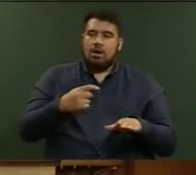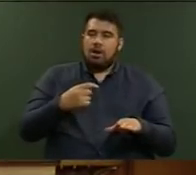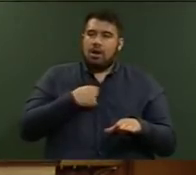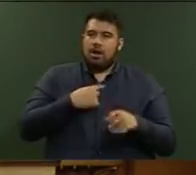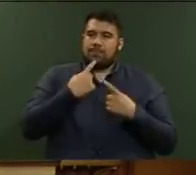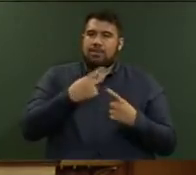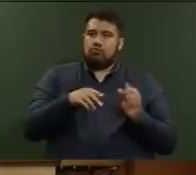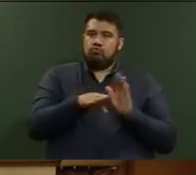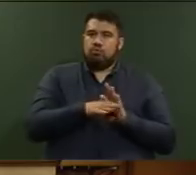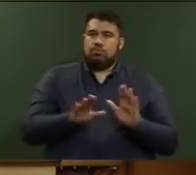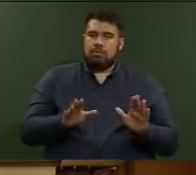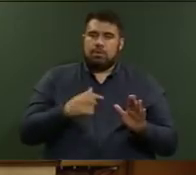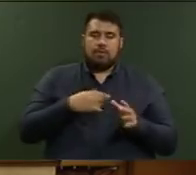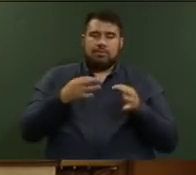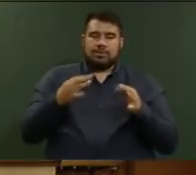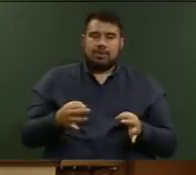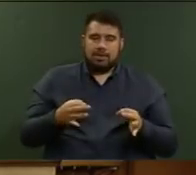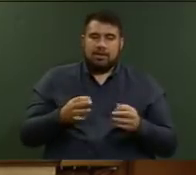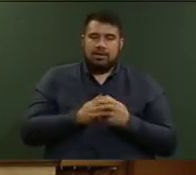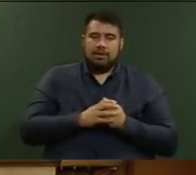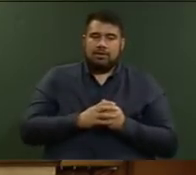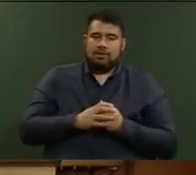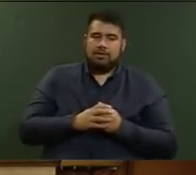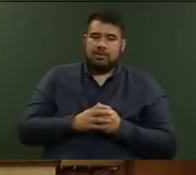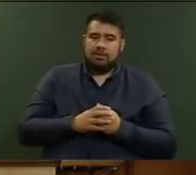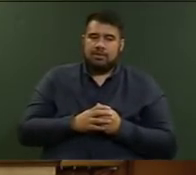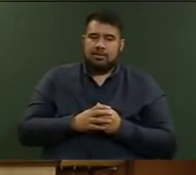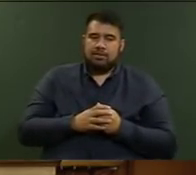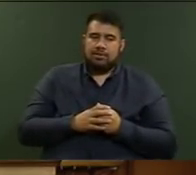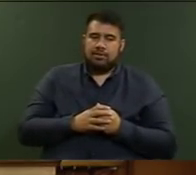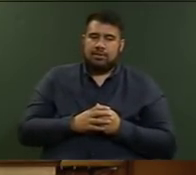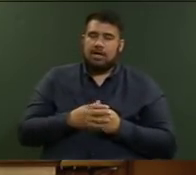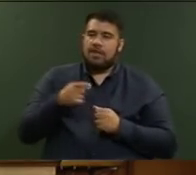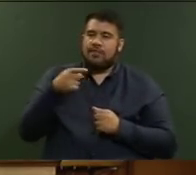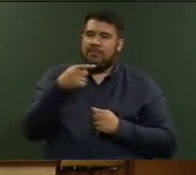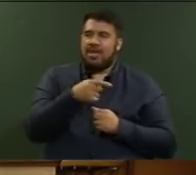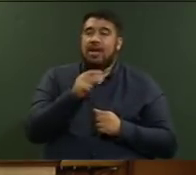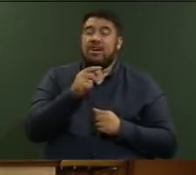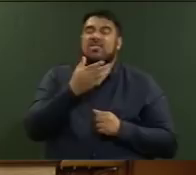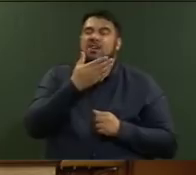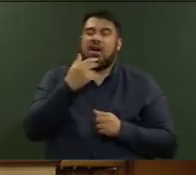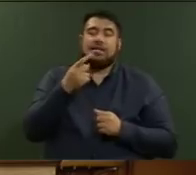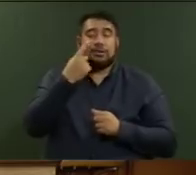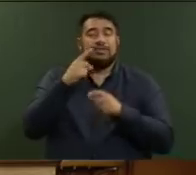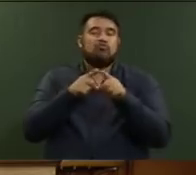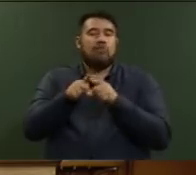that, like Ms Salisa's approach earlier, it's in the category of a nice try,